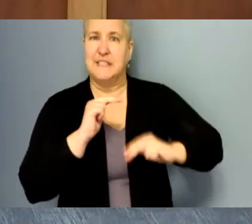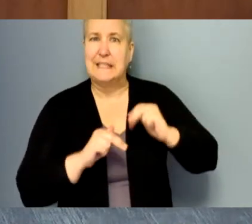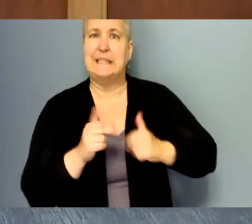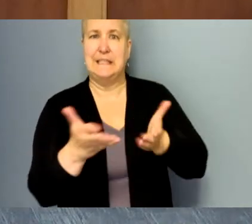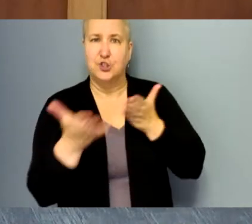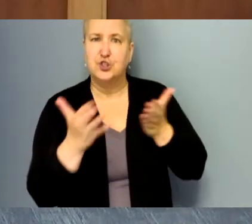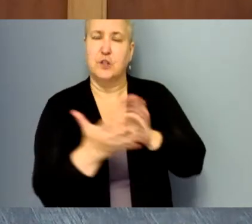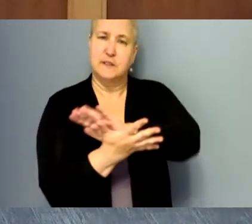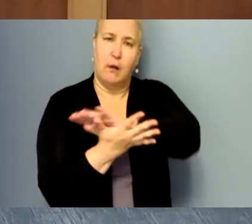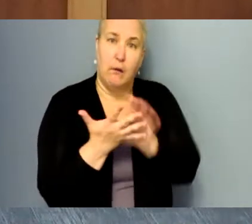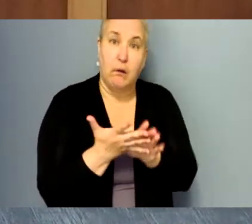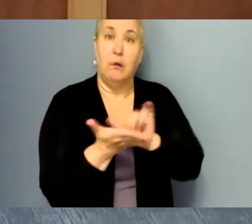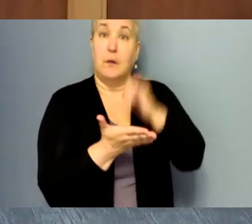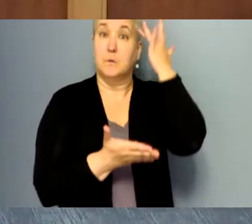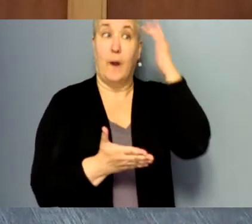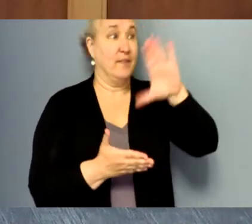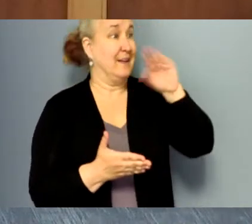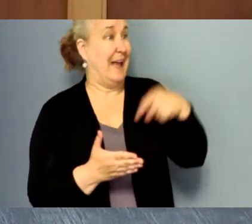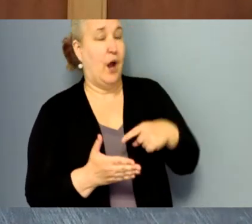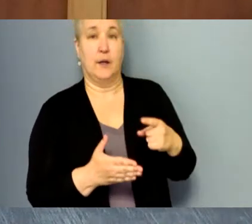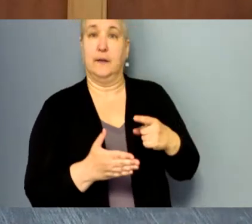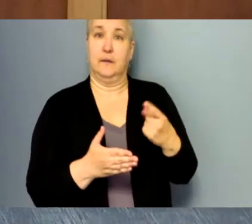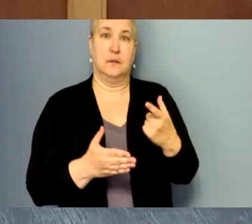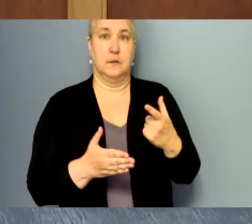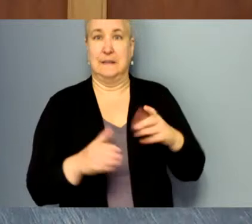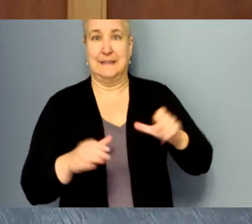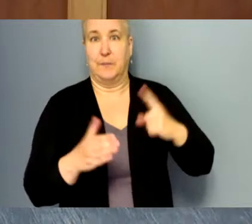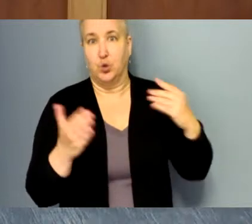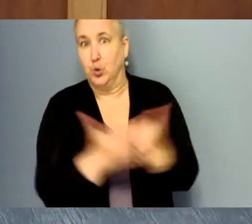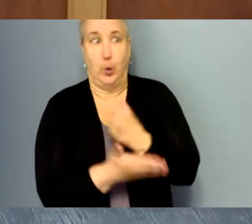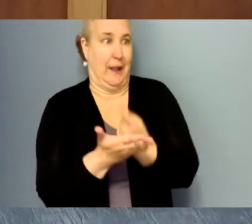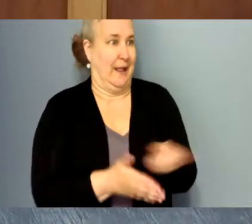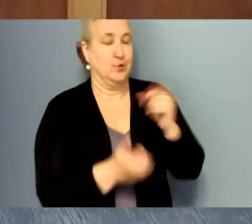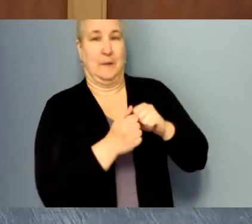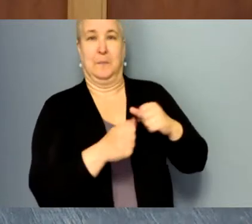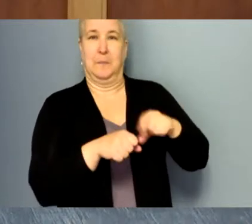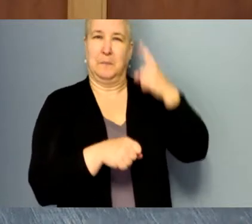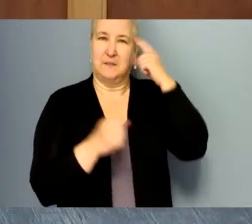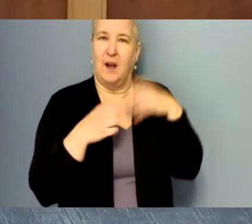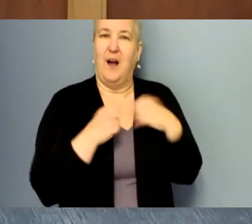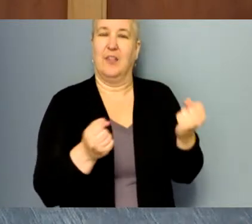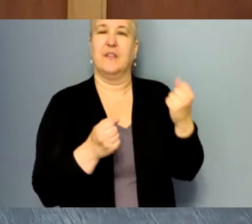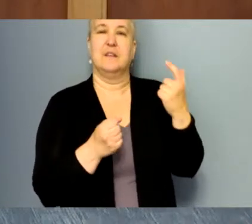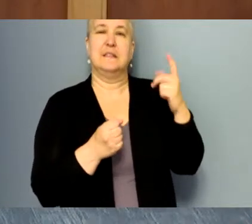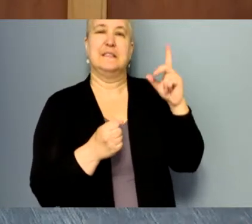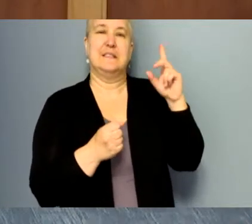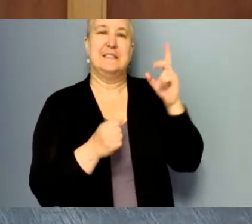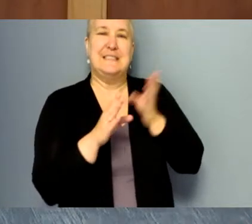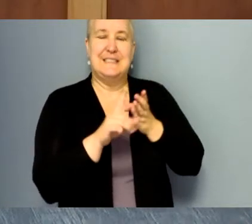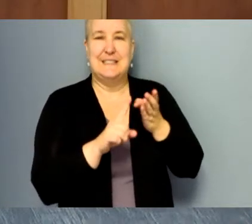services, which is why this county broke ground last week on a mental health diversion assessment